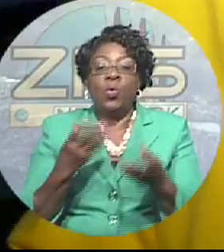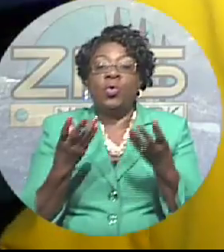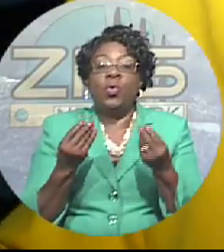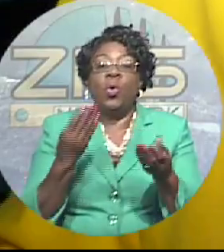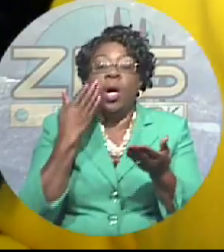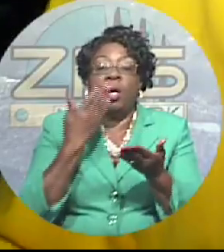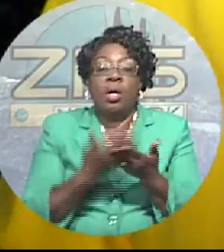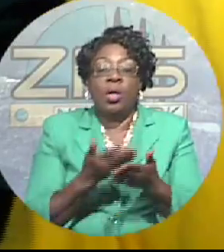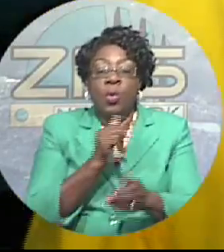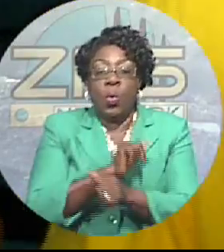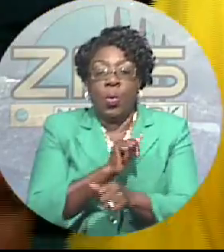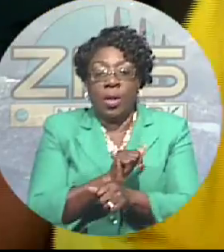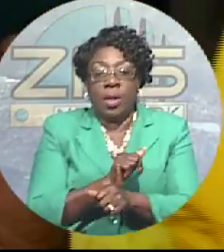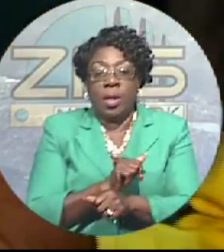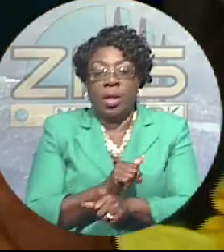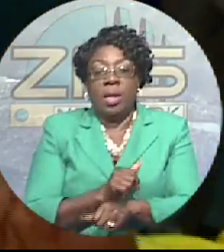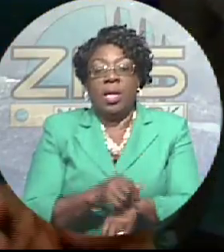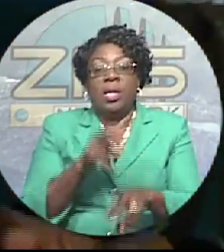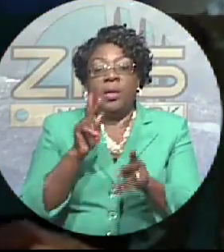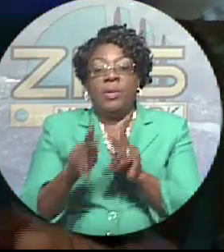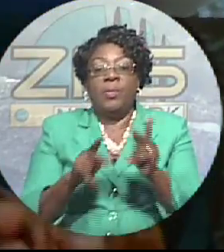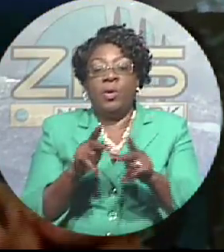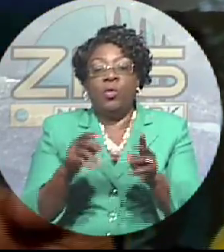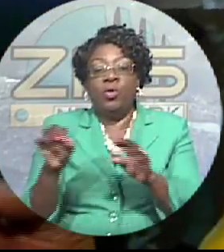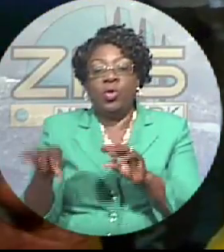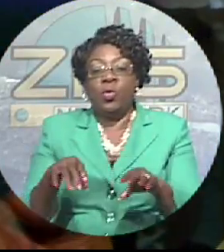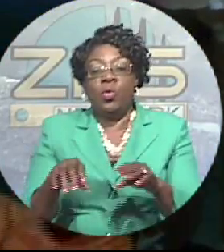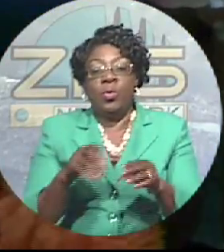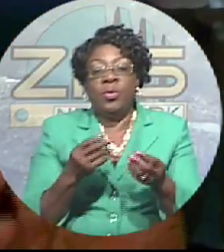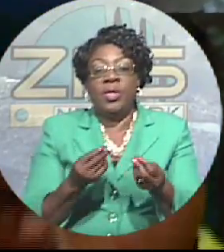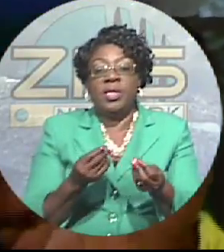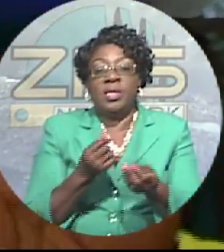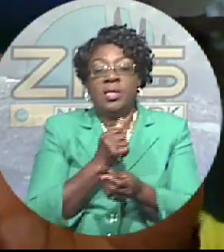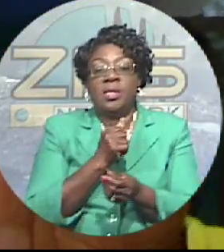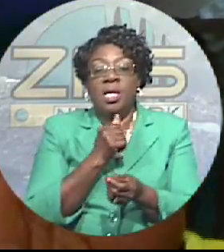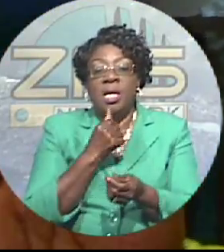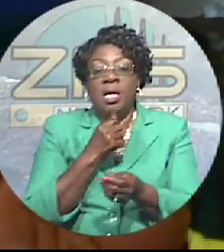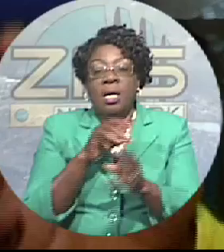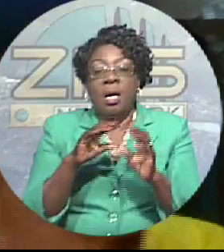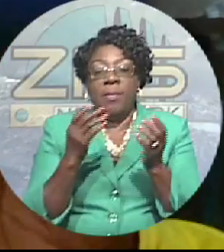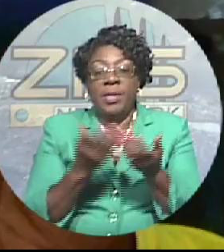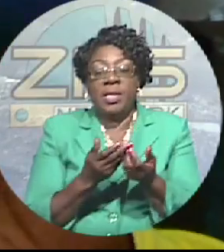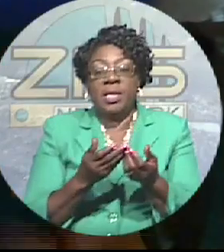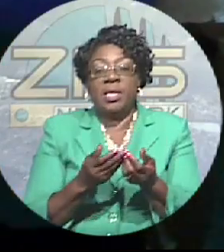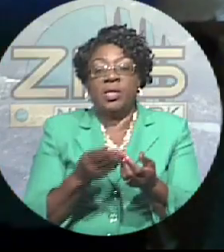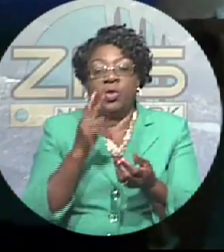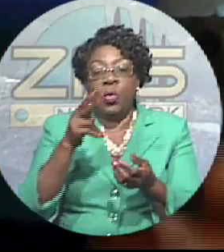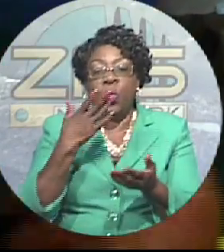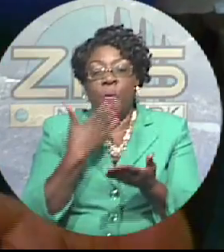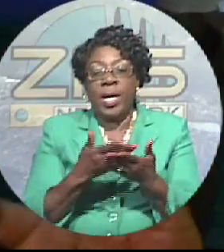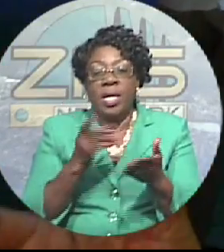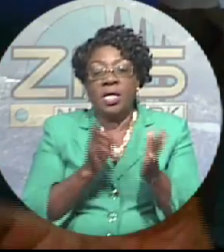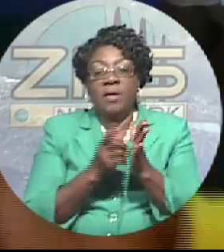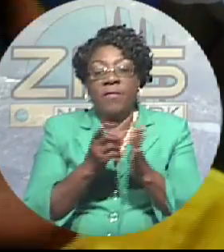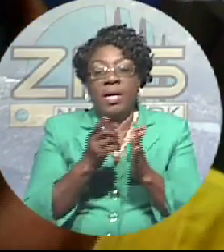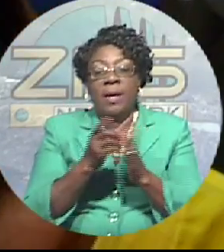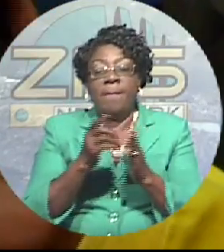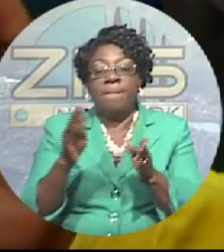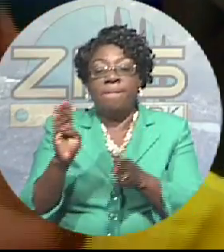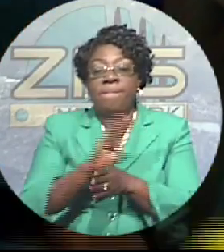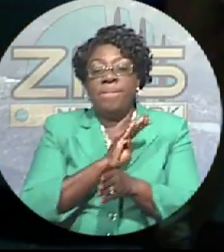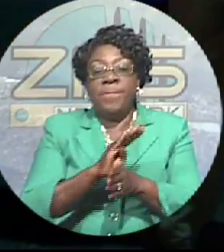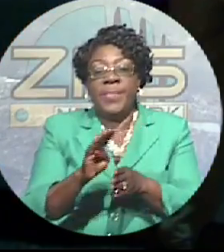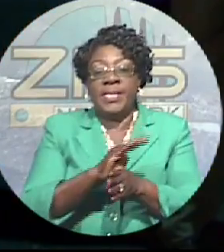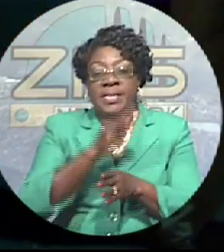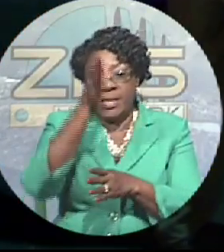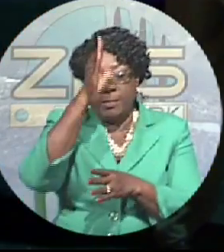evident. The people who run this company are two very well-developed businessmen, and they've done well. They're down the